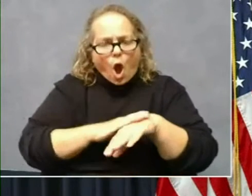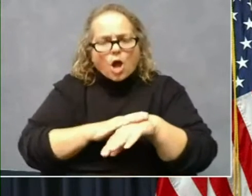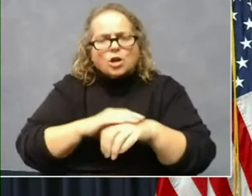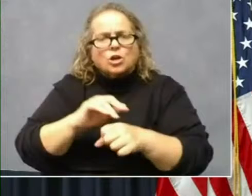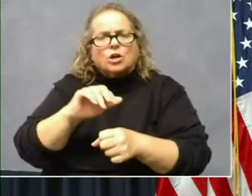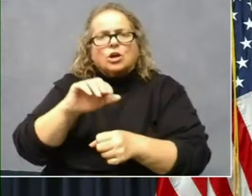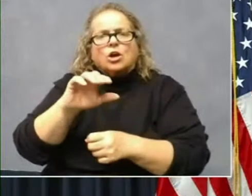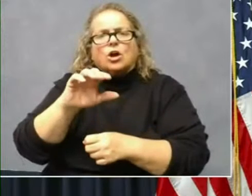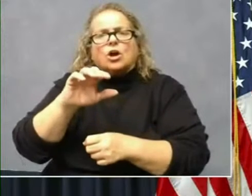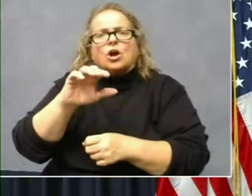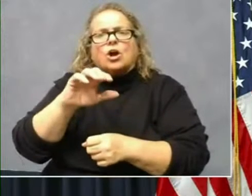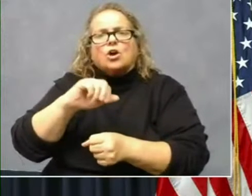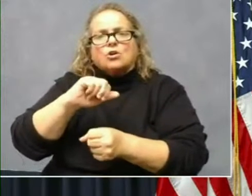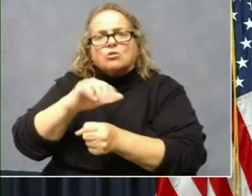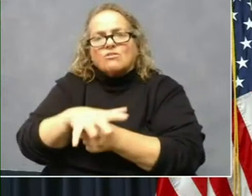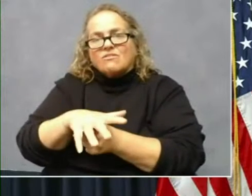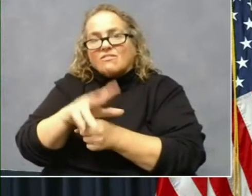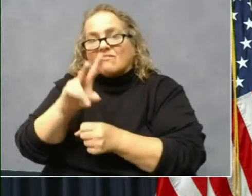during the session?